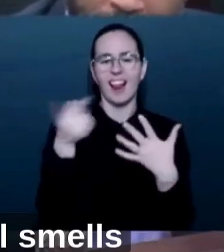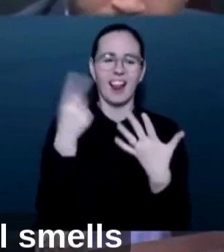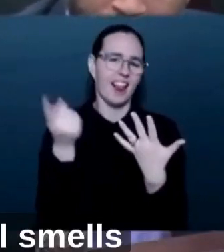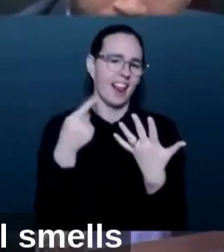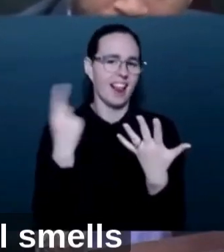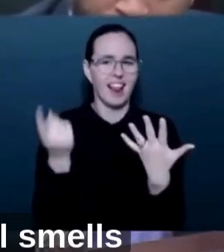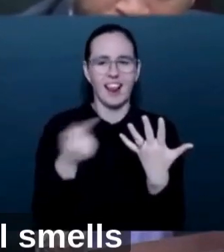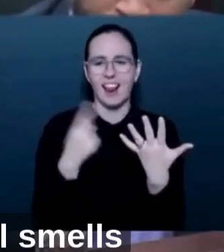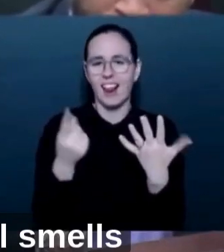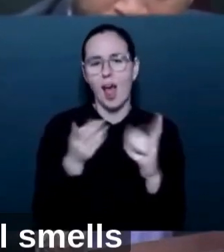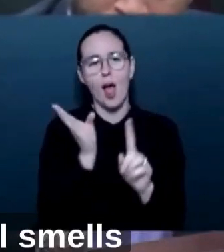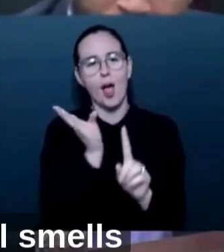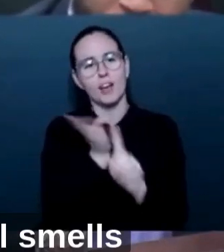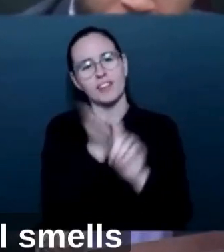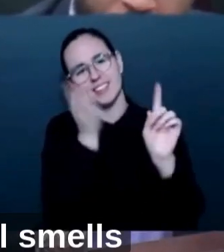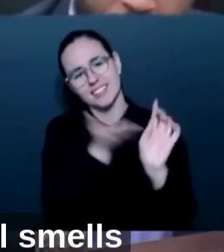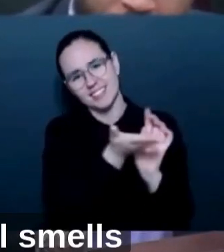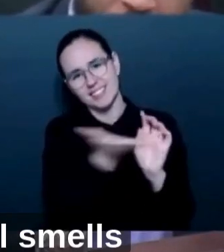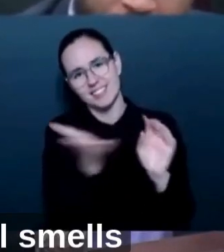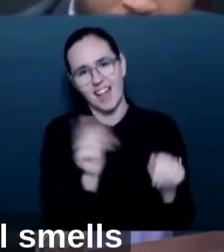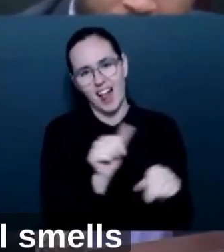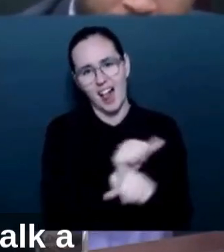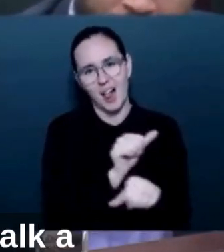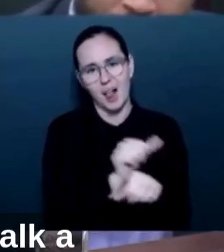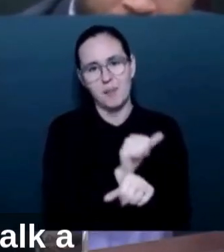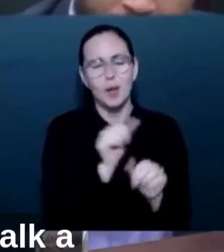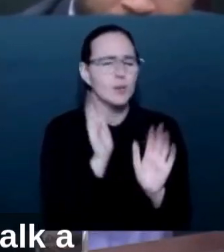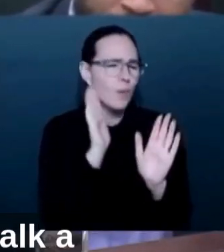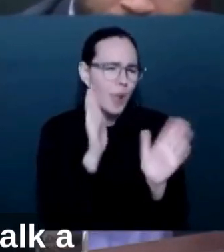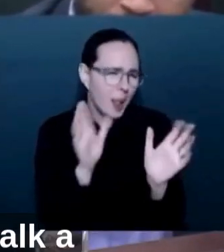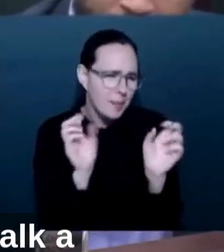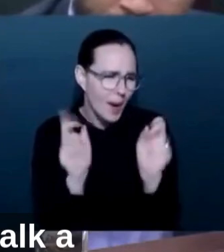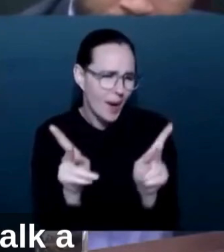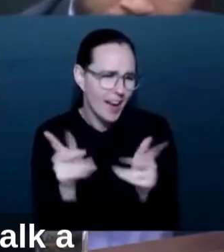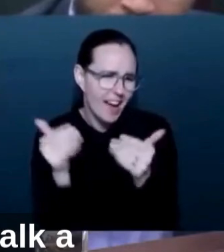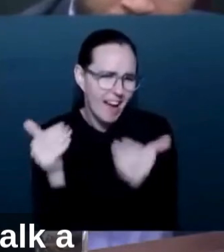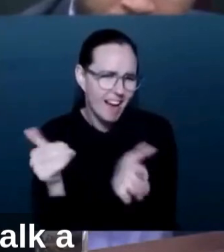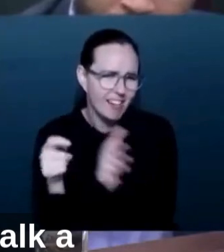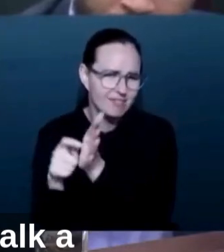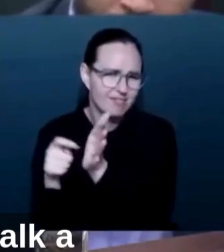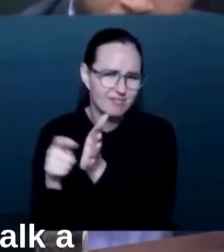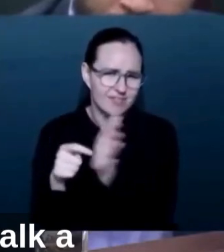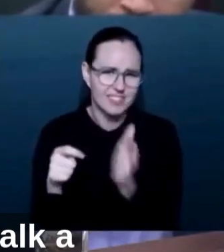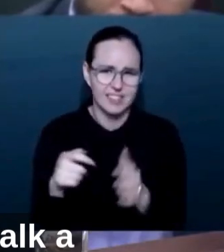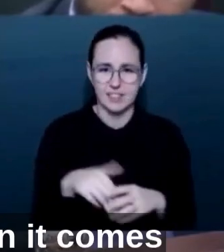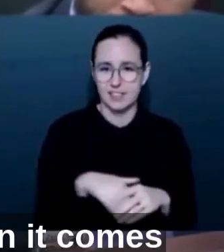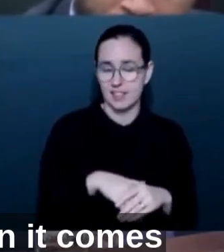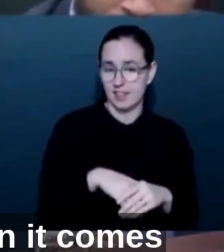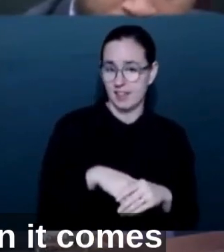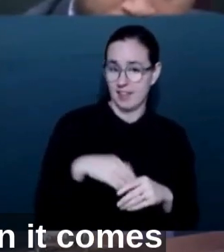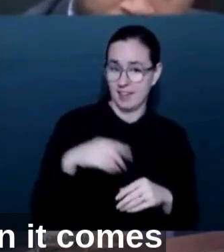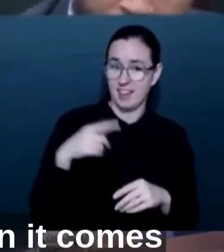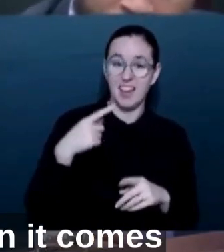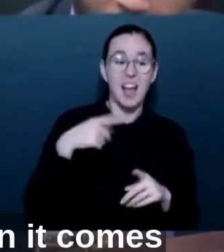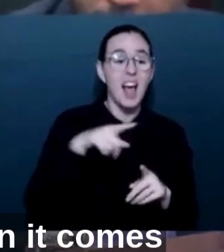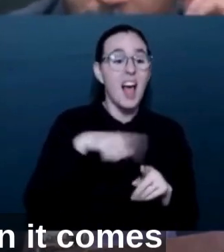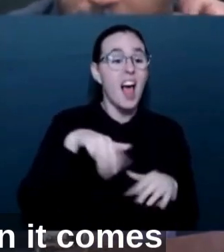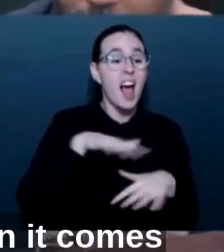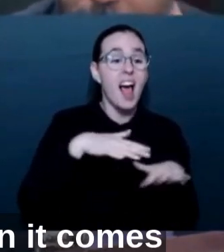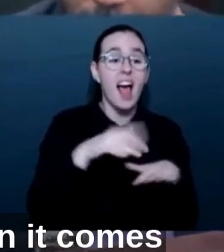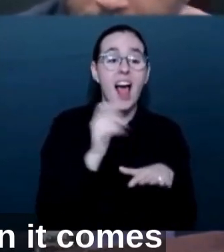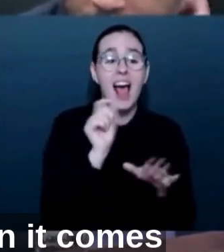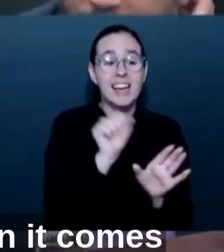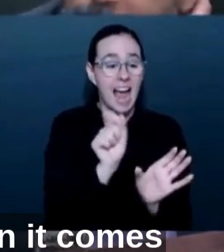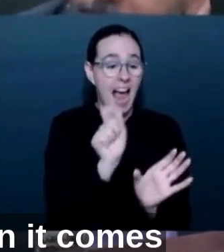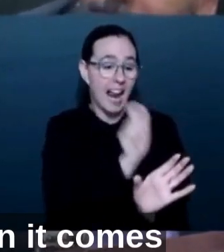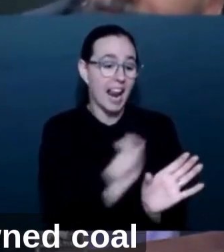okay. You can put lipstick on a pig, Mr. Speaker, but it still smells an awful lot like pork chops in here. The UCP talk a big game about environmental protection,